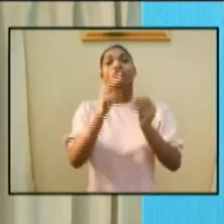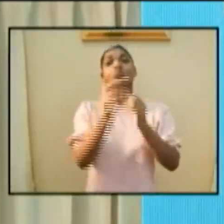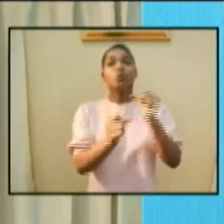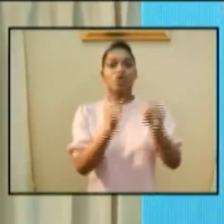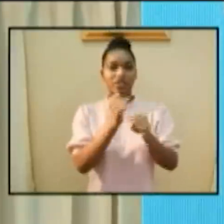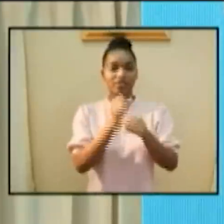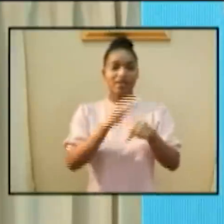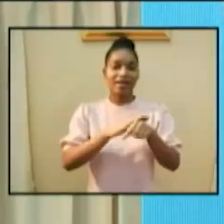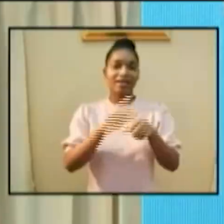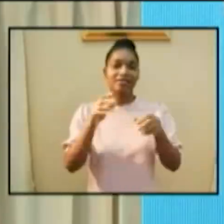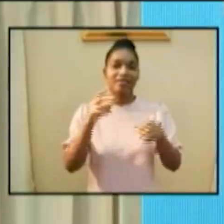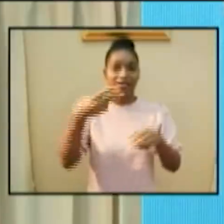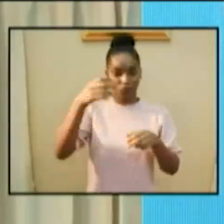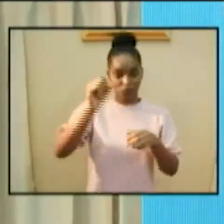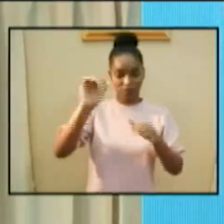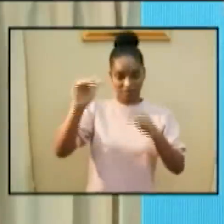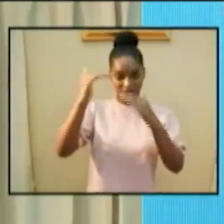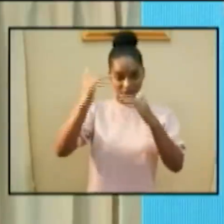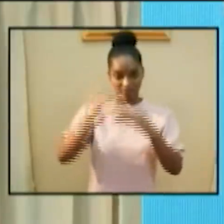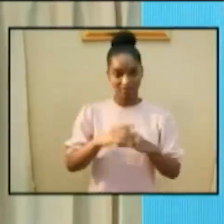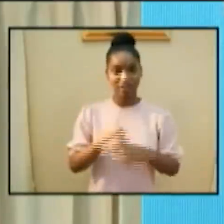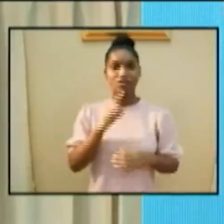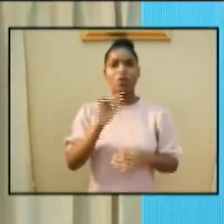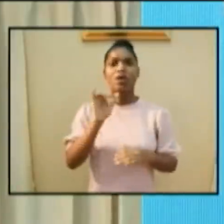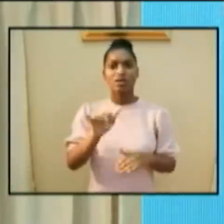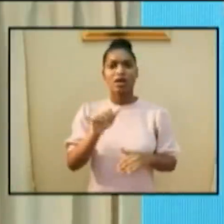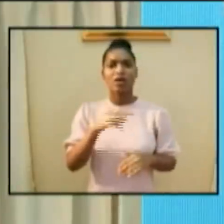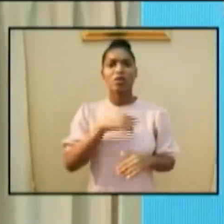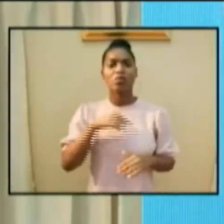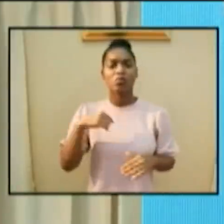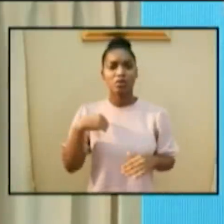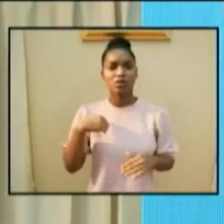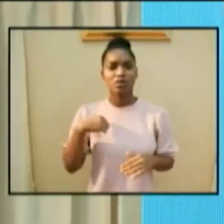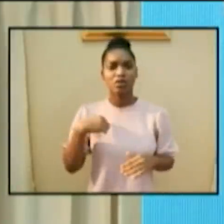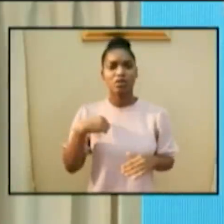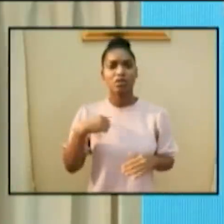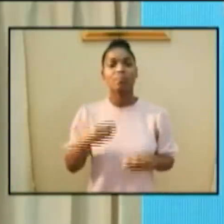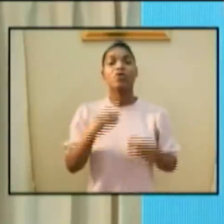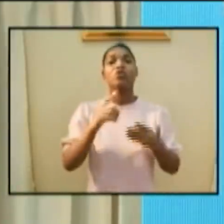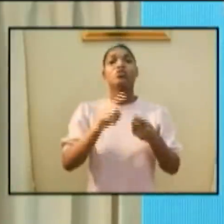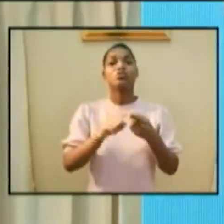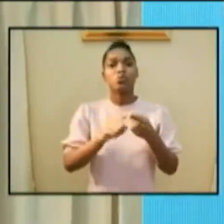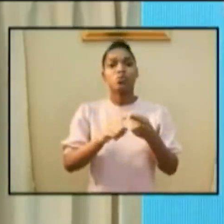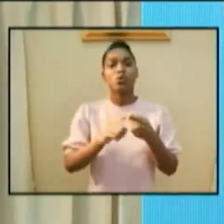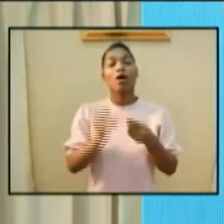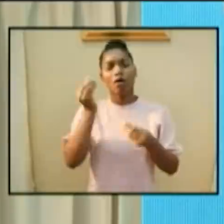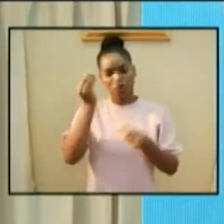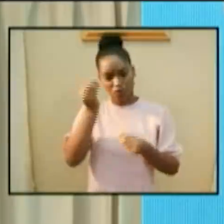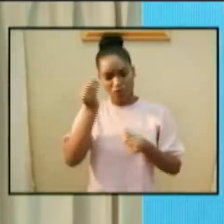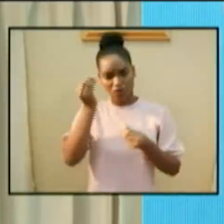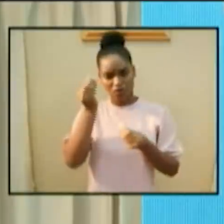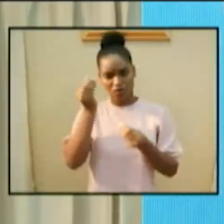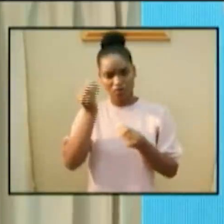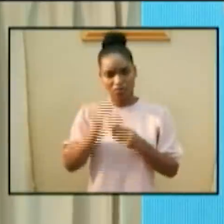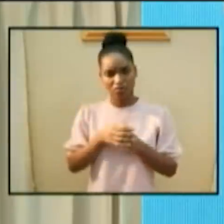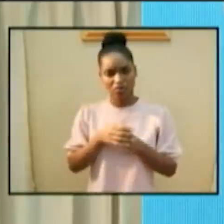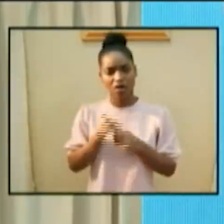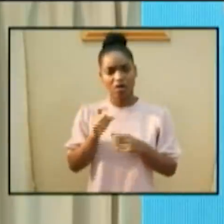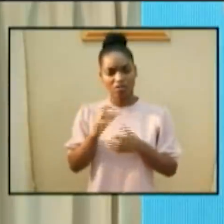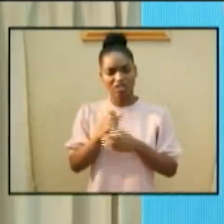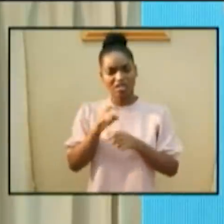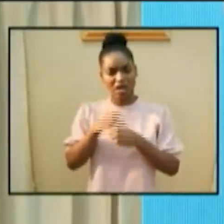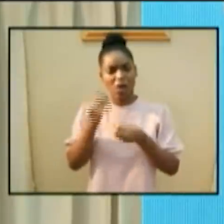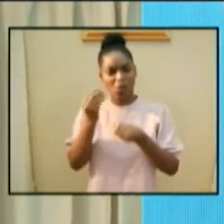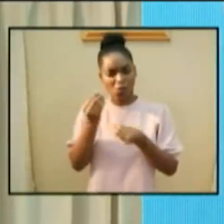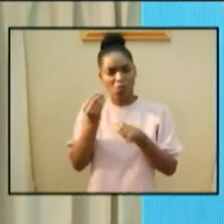at the secondary level is one that has been subjected to meaningful consideration.